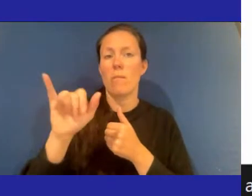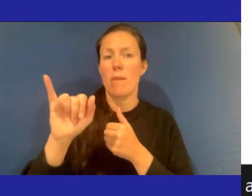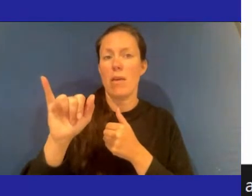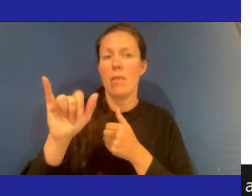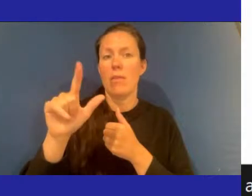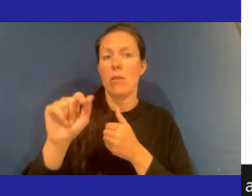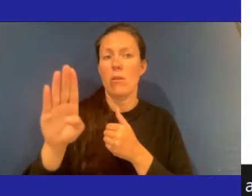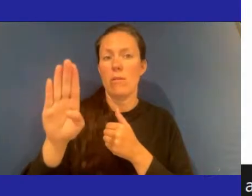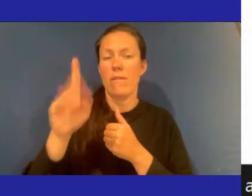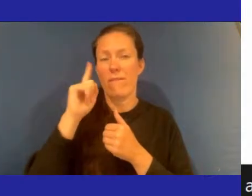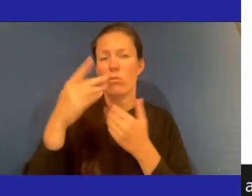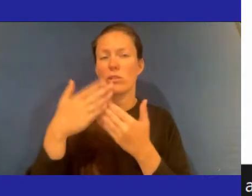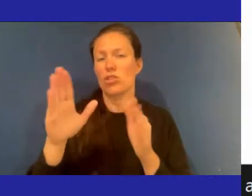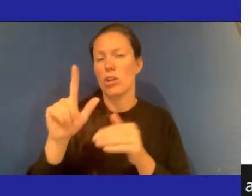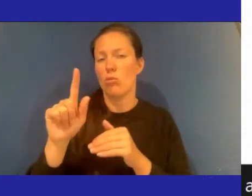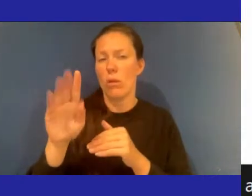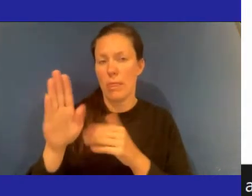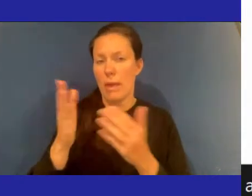lab services.